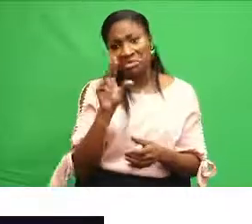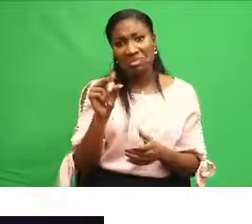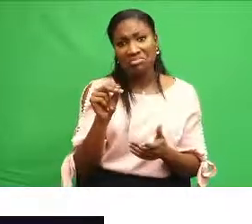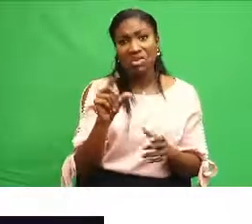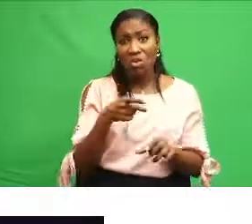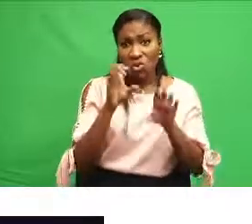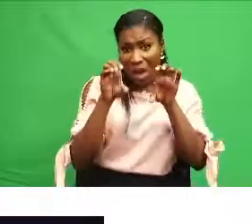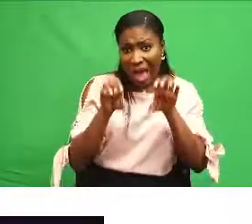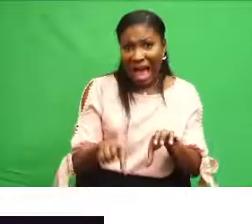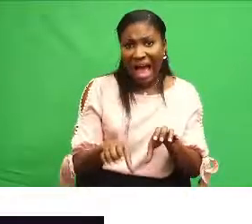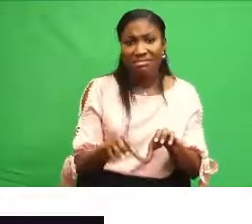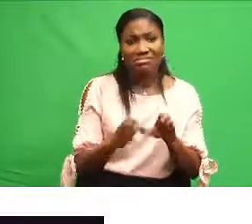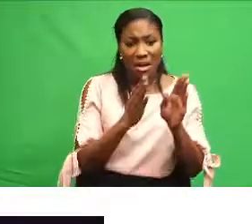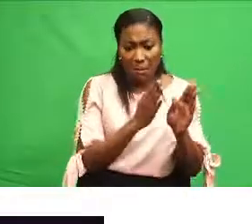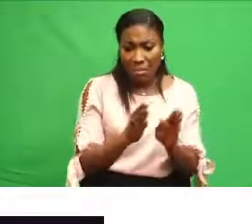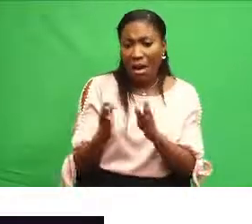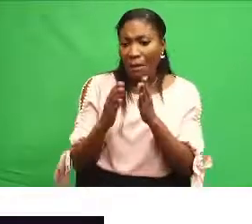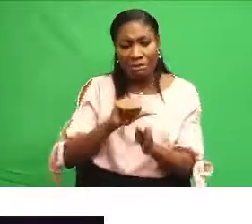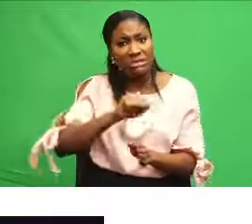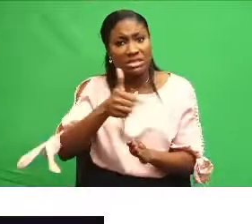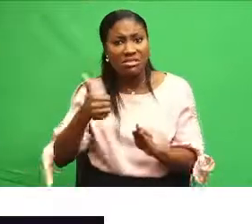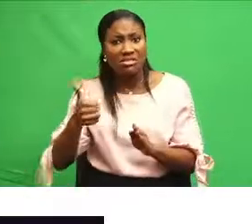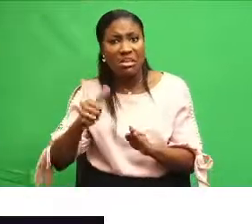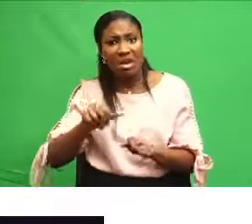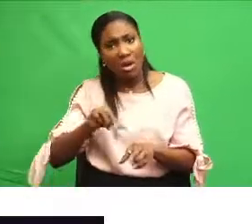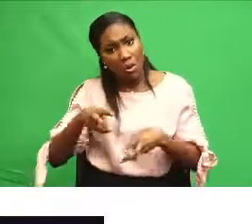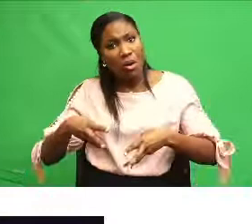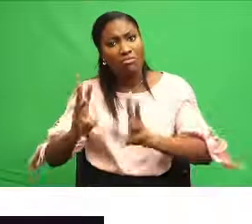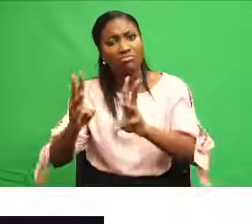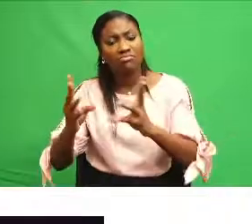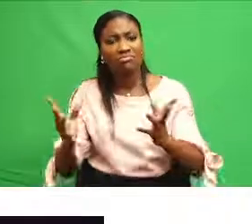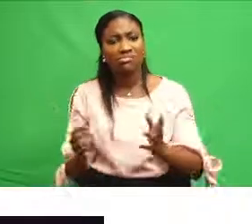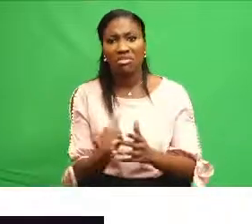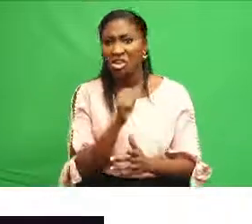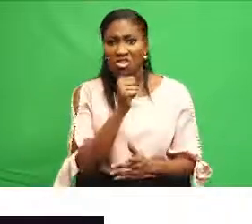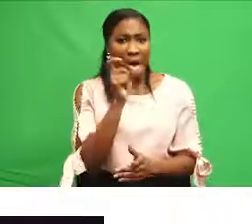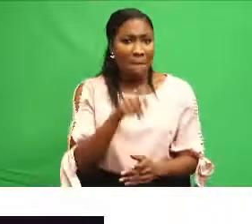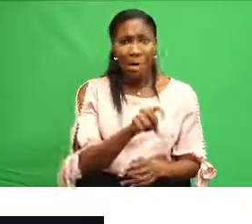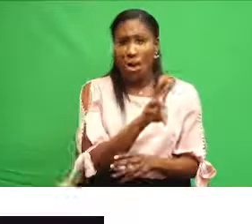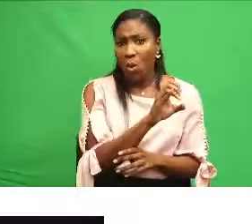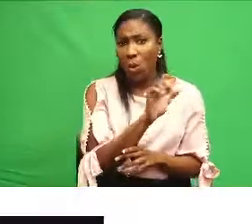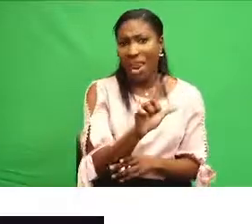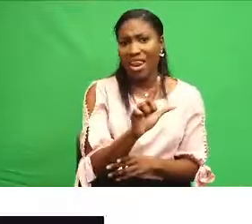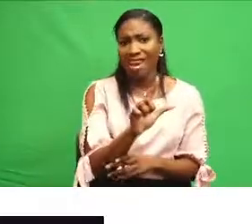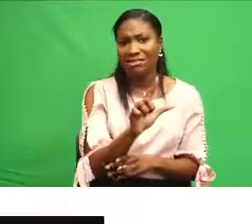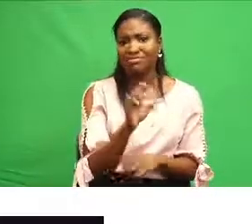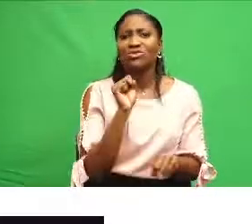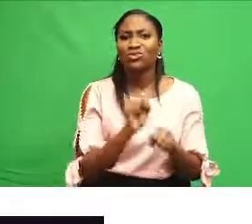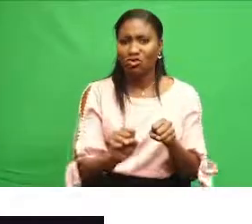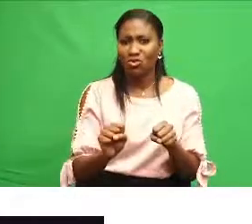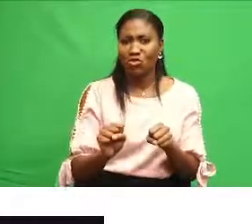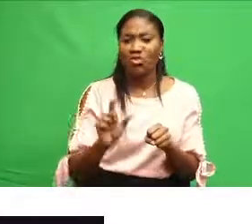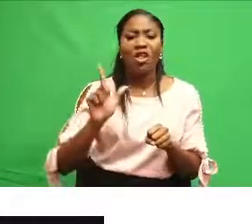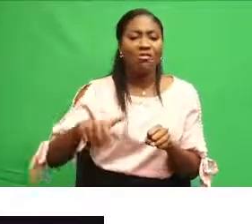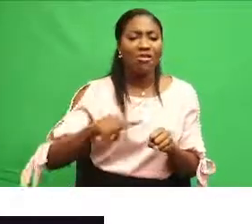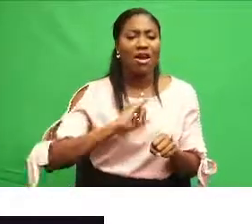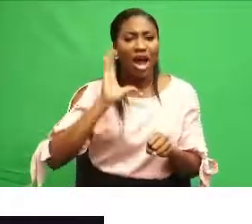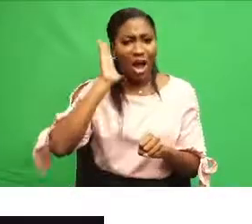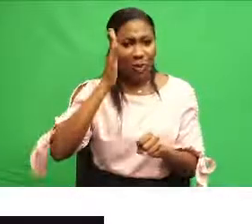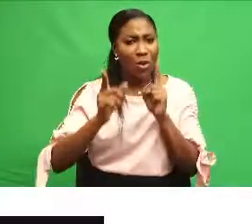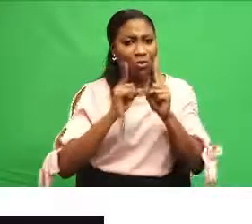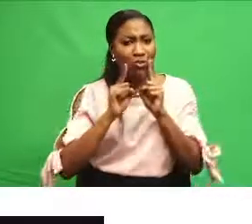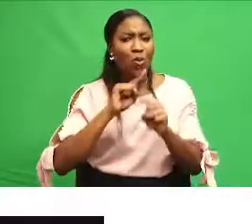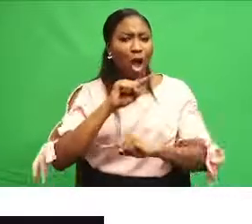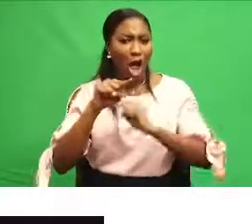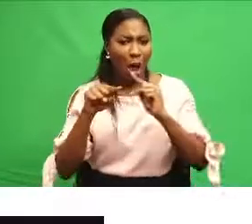the passing of an estate outside of a will. And on my next session, I'm going to talk about that, a whole bit